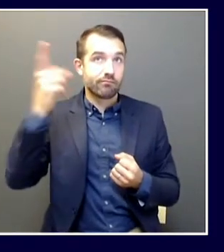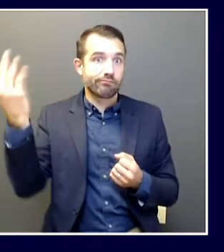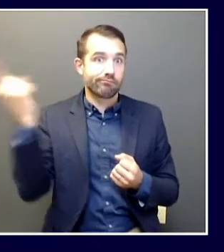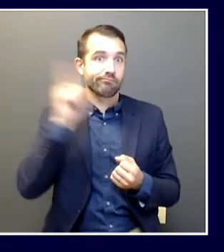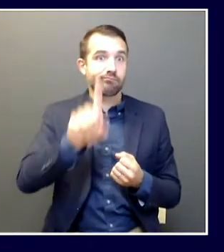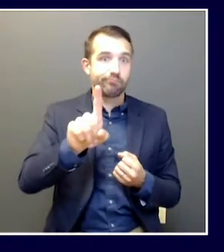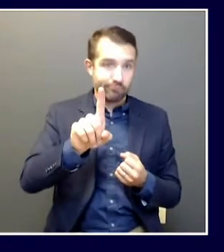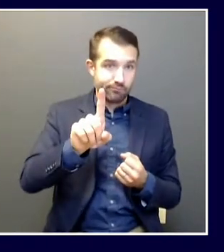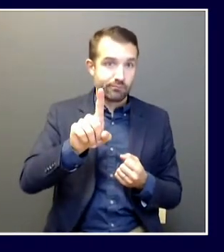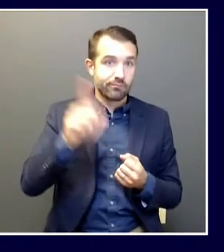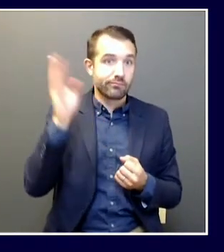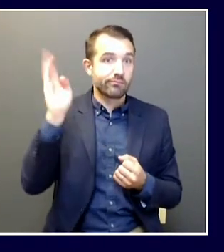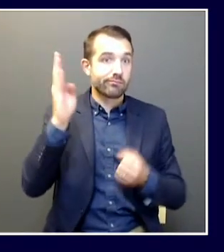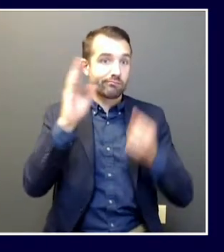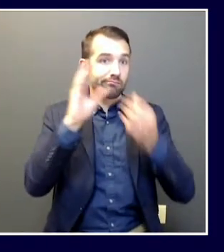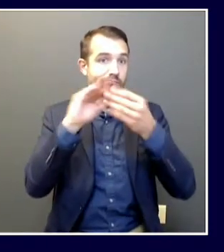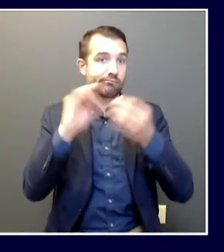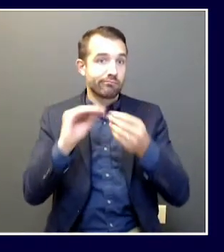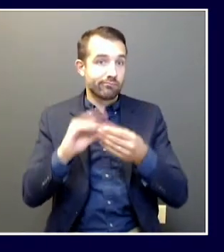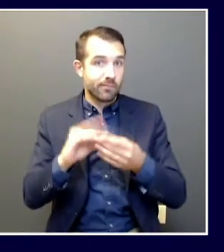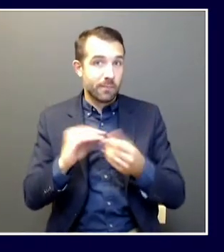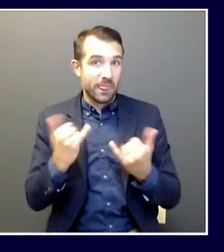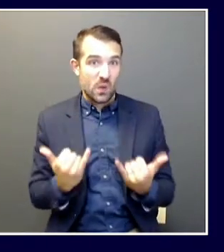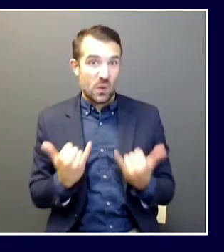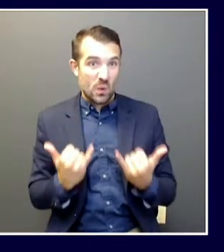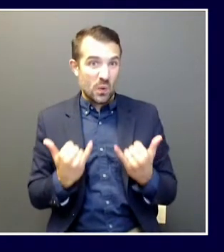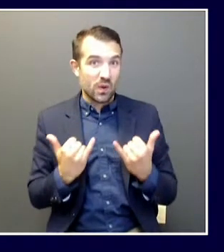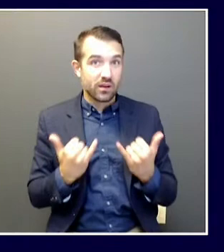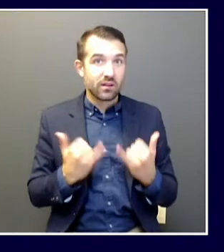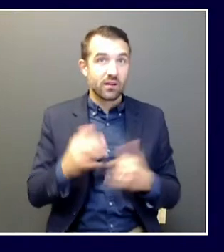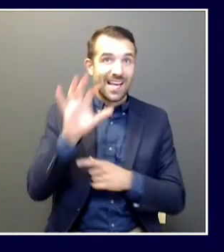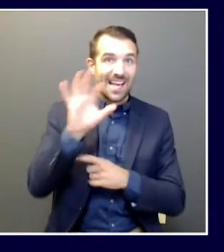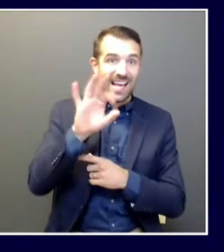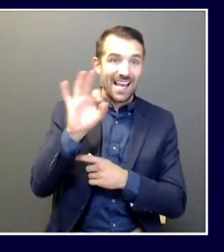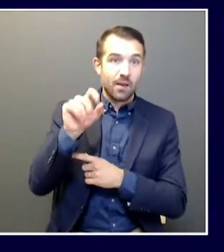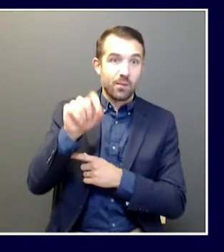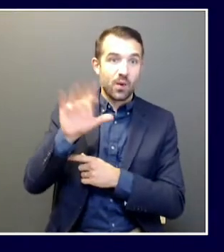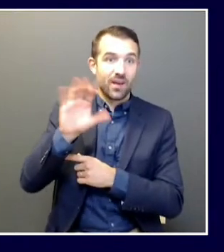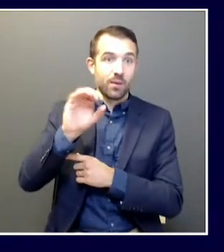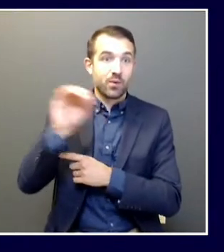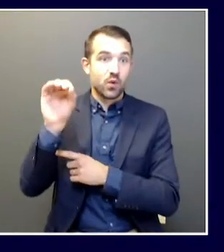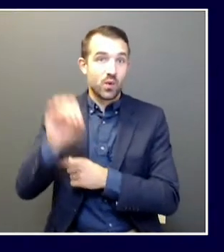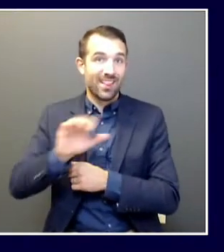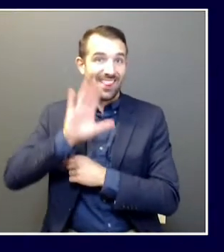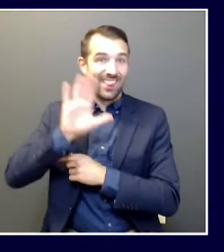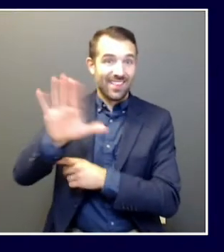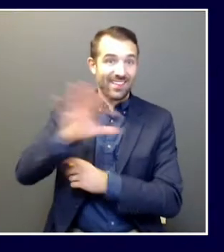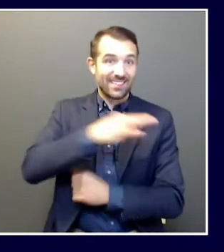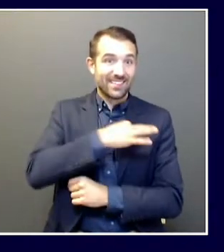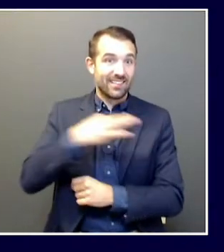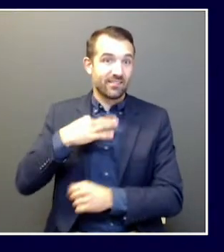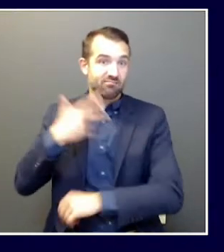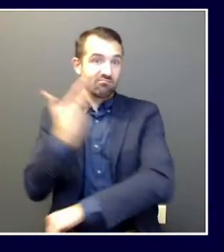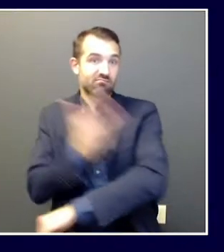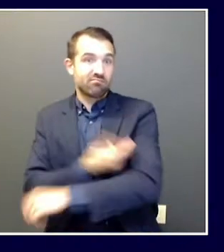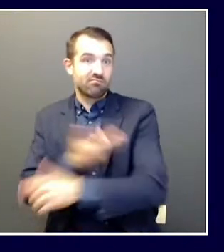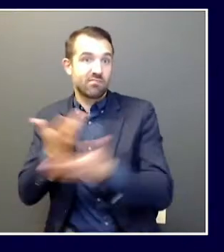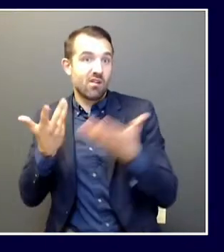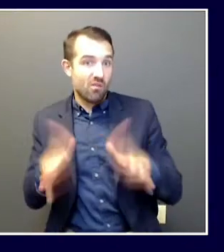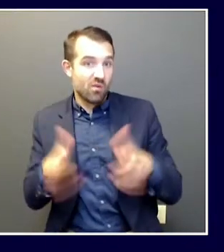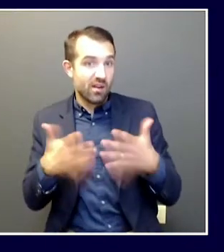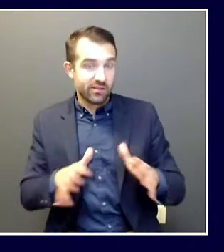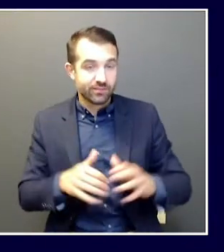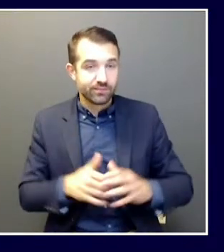95.5% of their workers have received vaccines, and that the rates are highest among the staff with the most medical training, which is what we've been